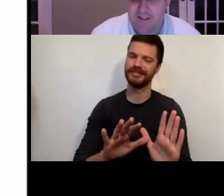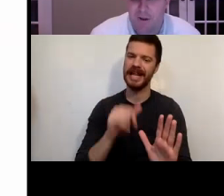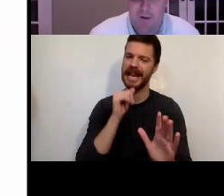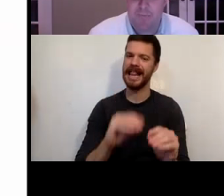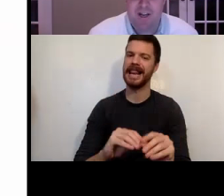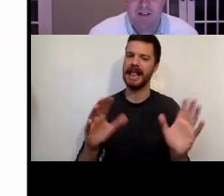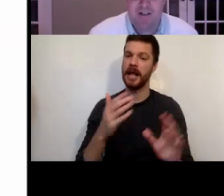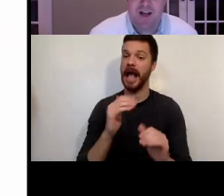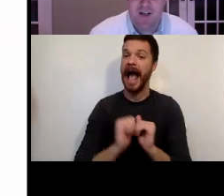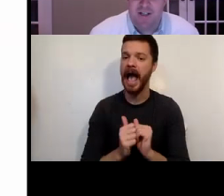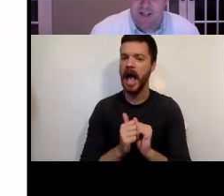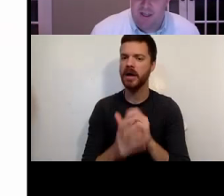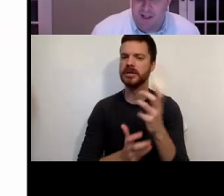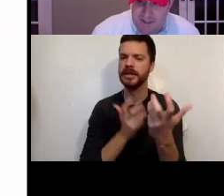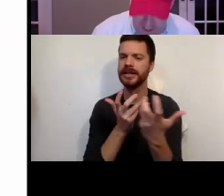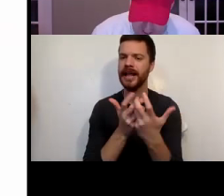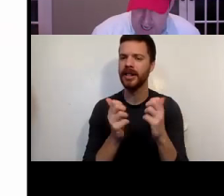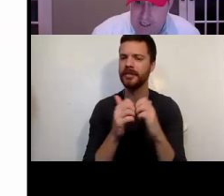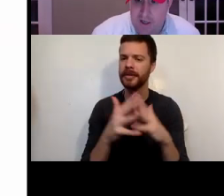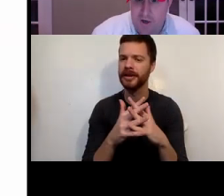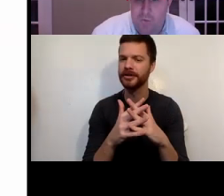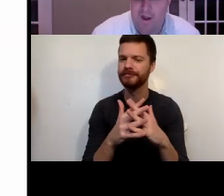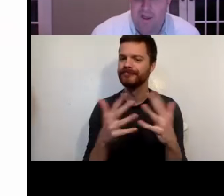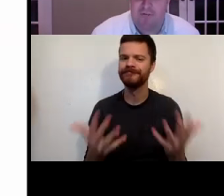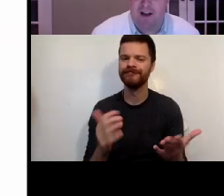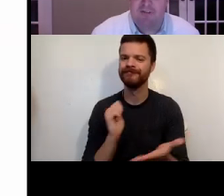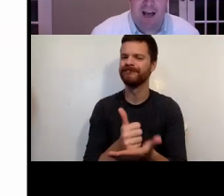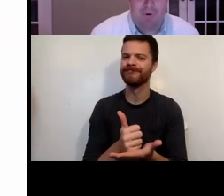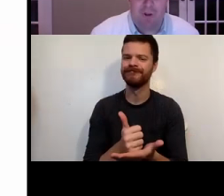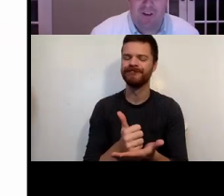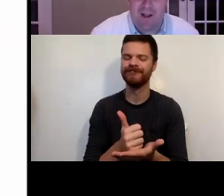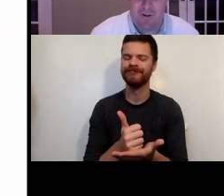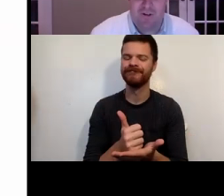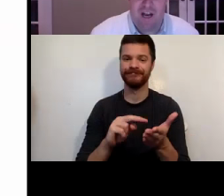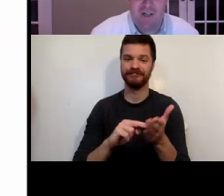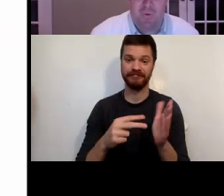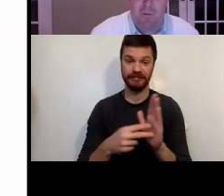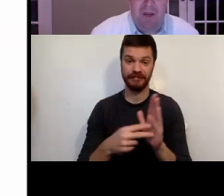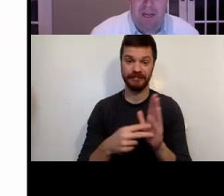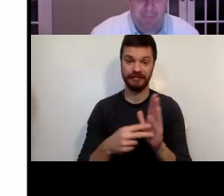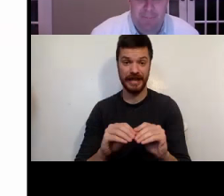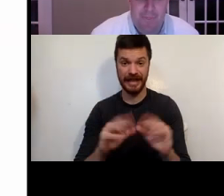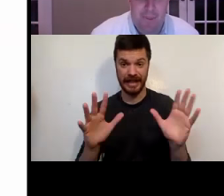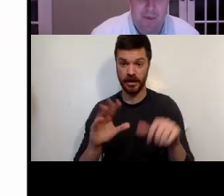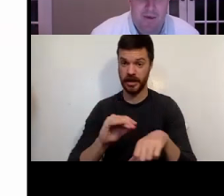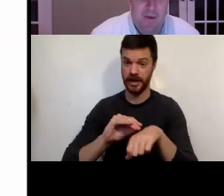best to tailor implementation strategies, and thus not clear what the effect of an optimally tailored strategy would be.